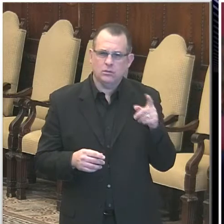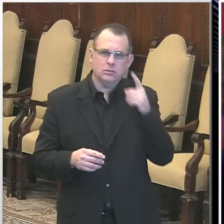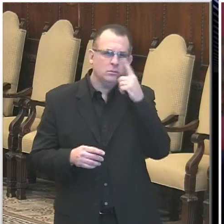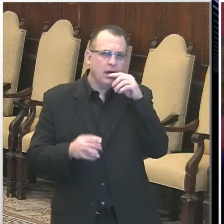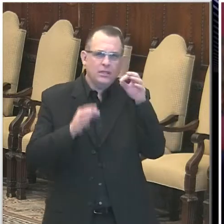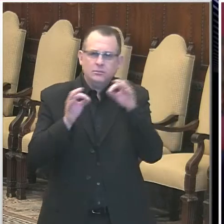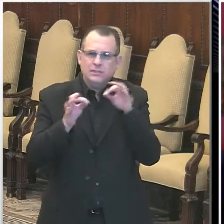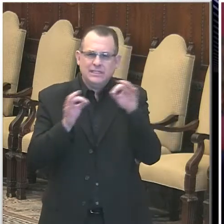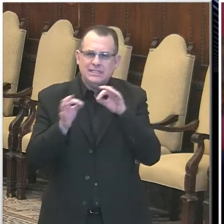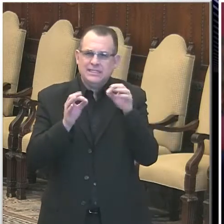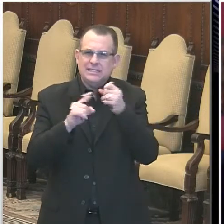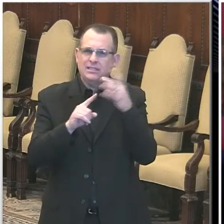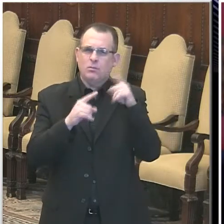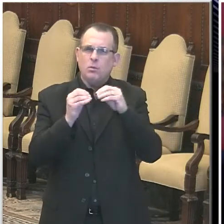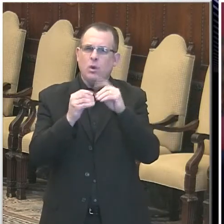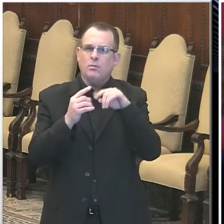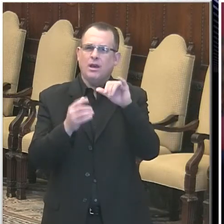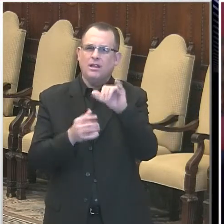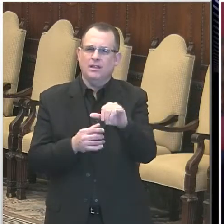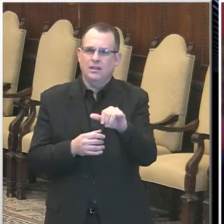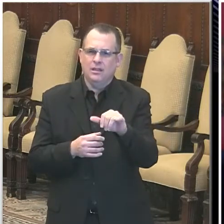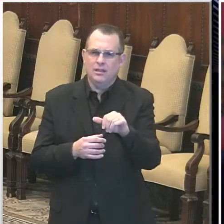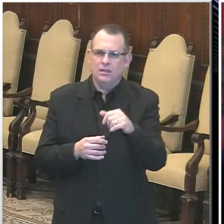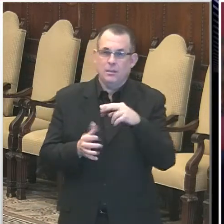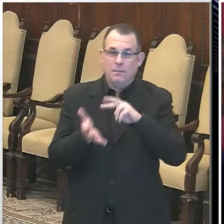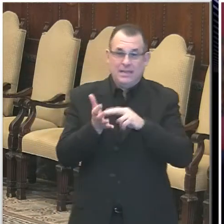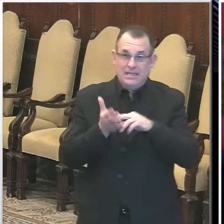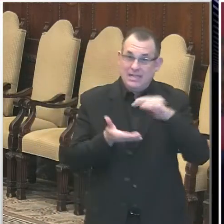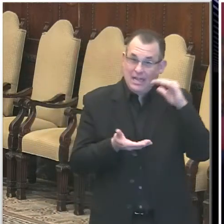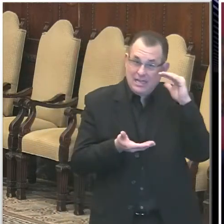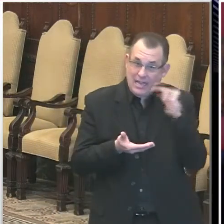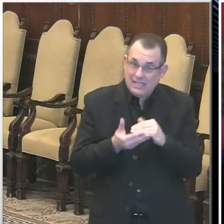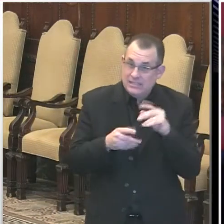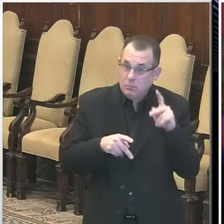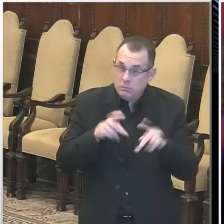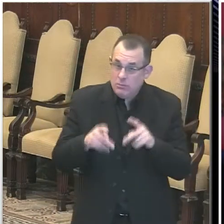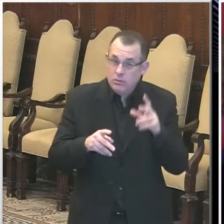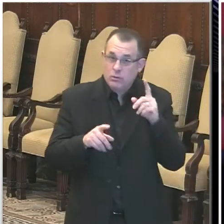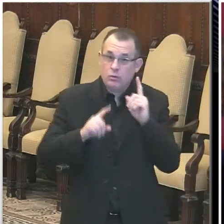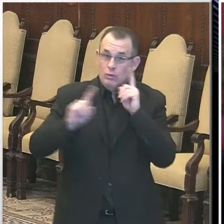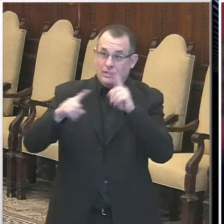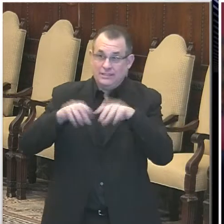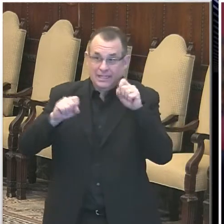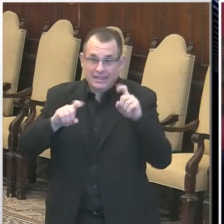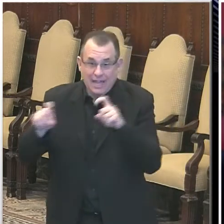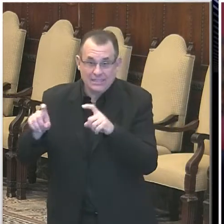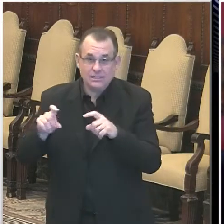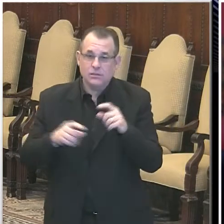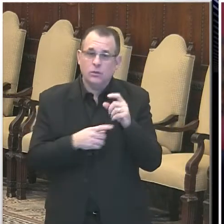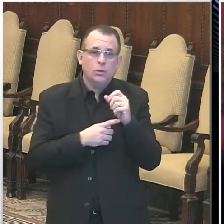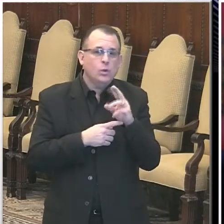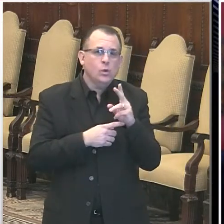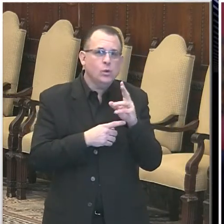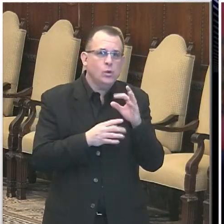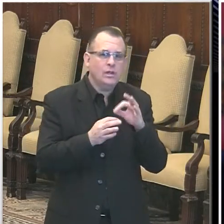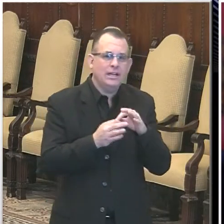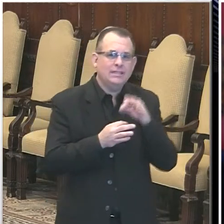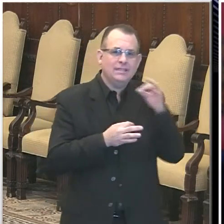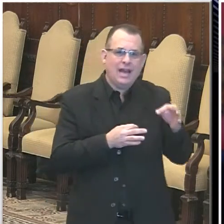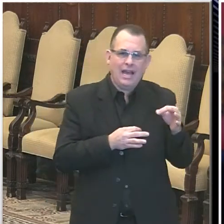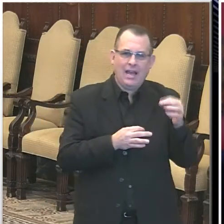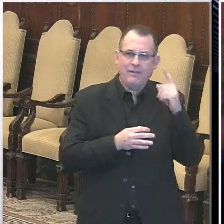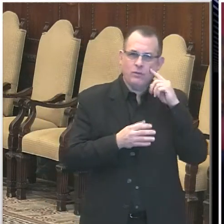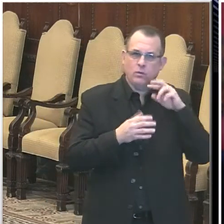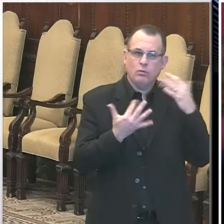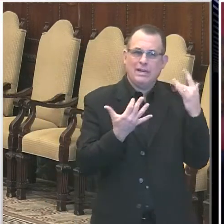it. If this means that there's less number of people that went to get tested, or there was a time lag in reporting results. Can you please explain